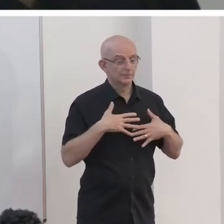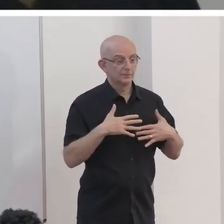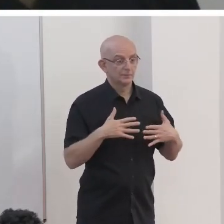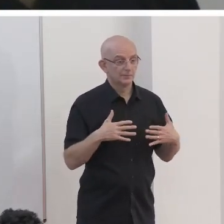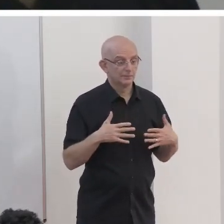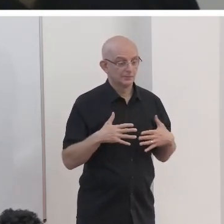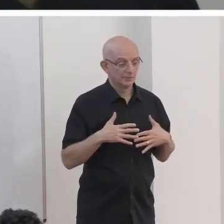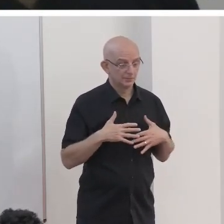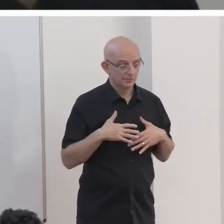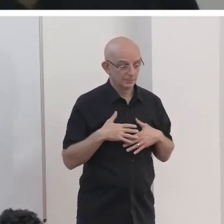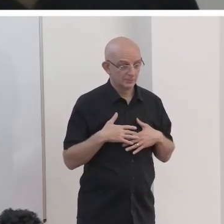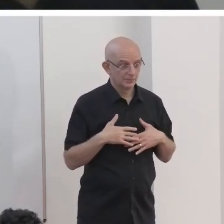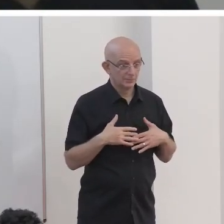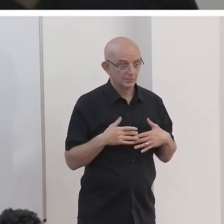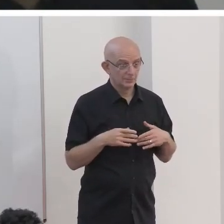Breathe out.